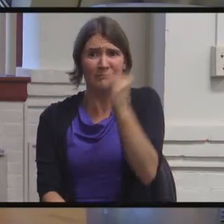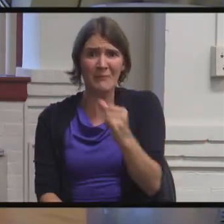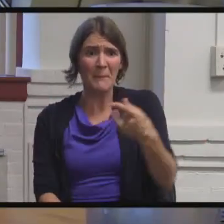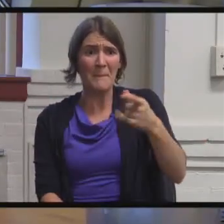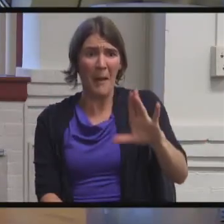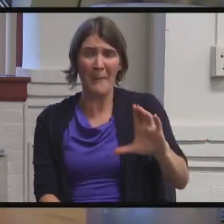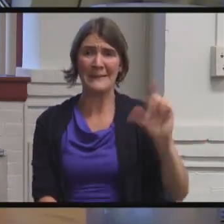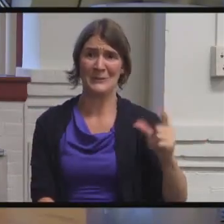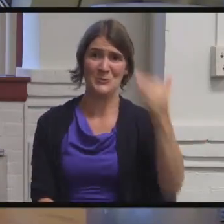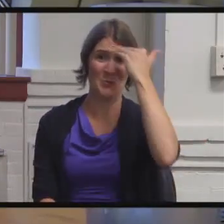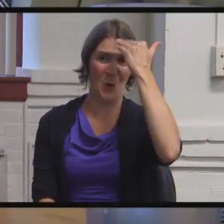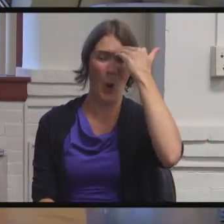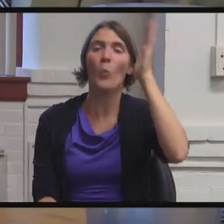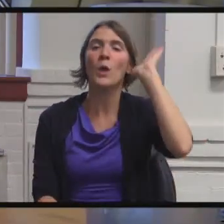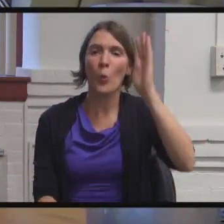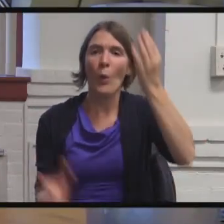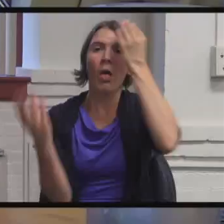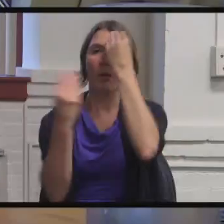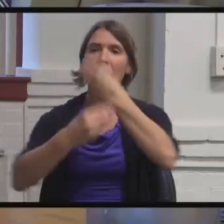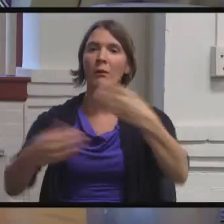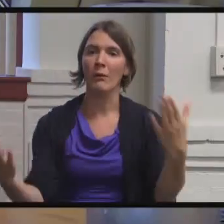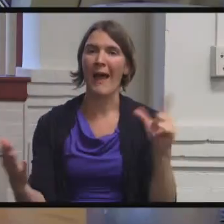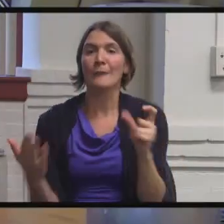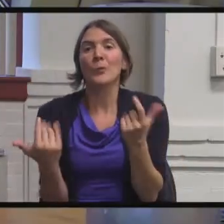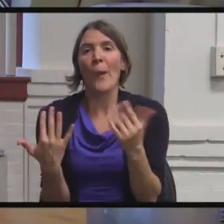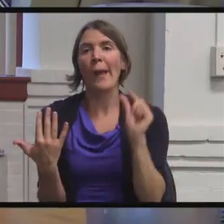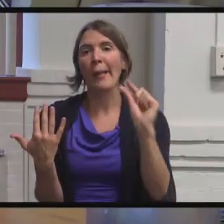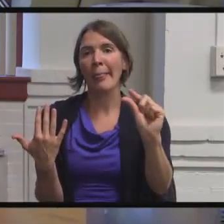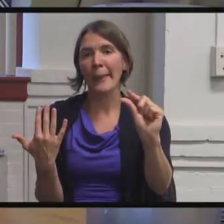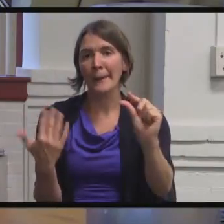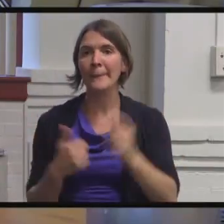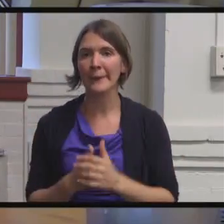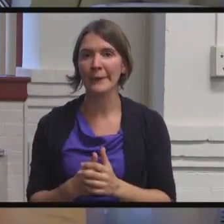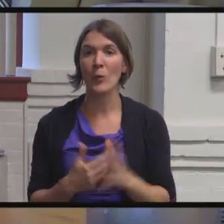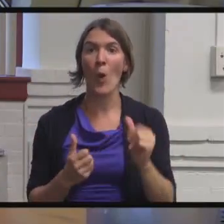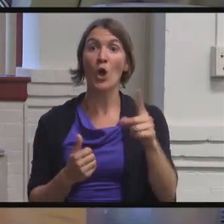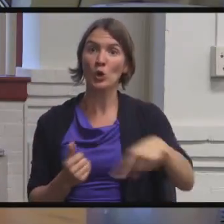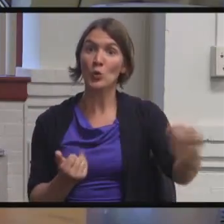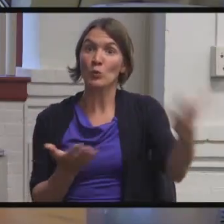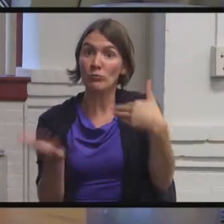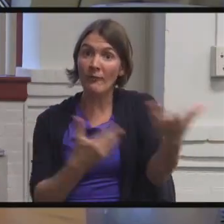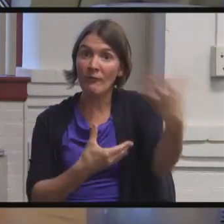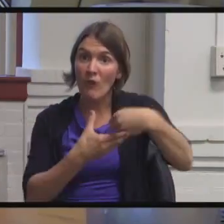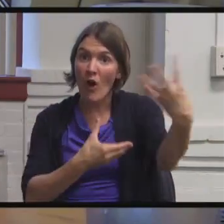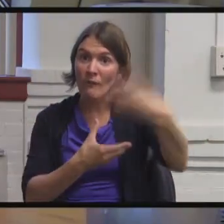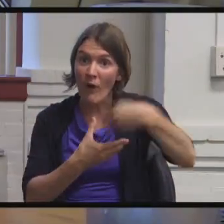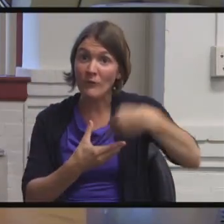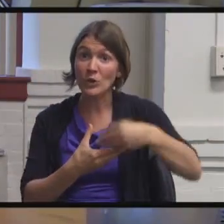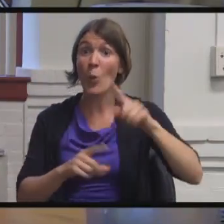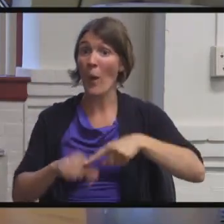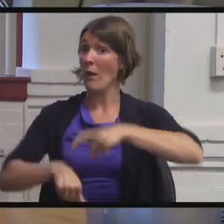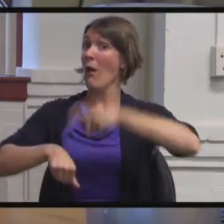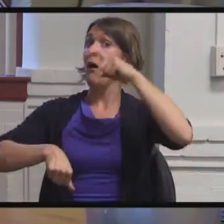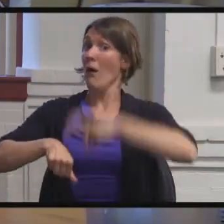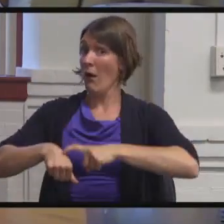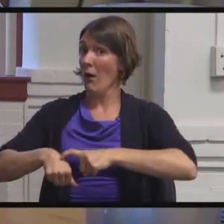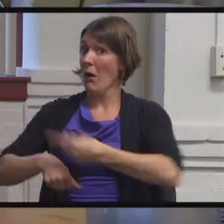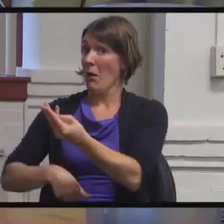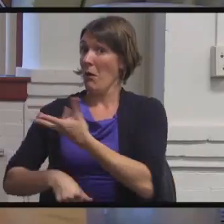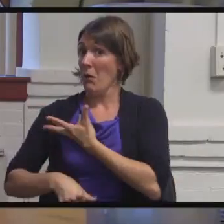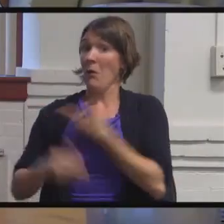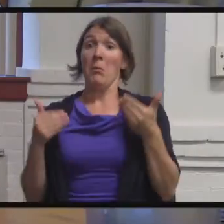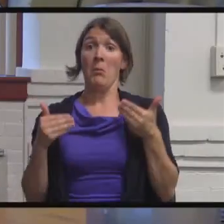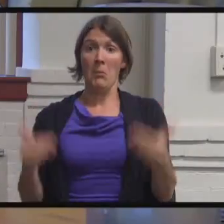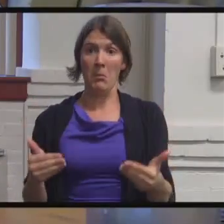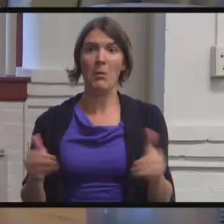public importance in which we want everybody to be participating. We want everybody to have information about. There's a series of issues